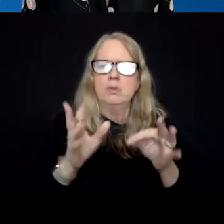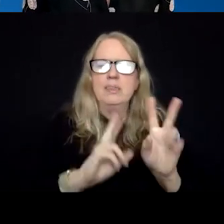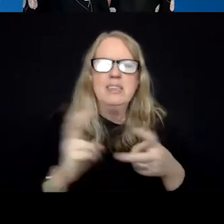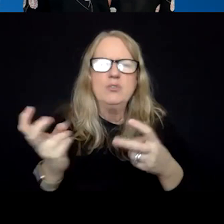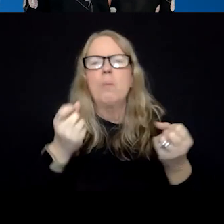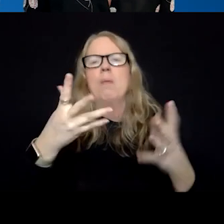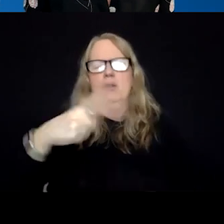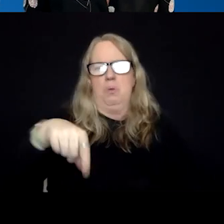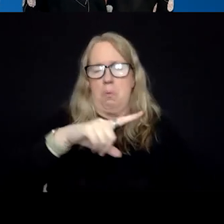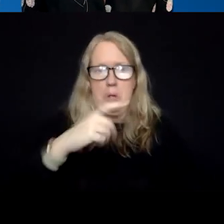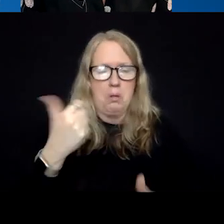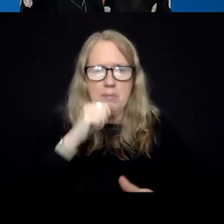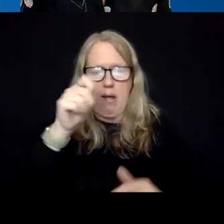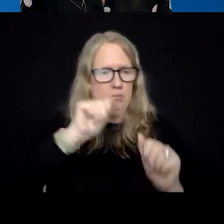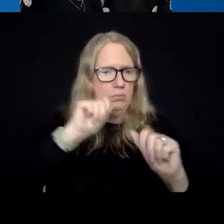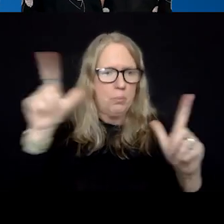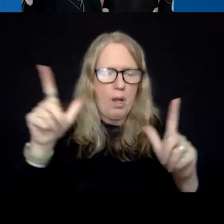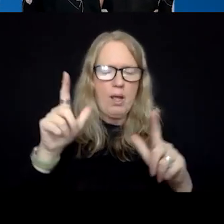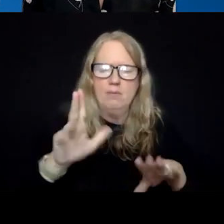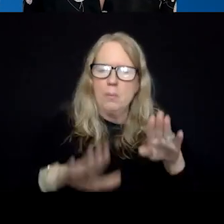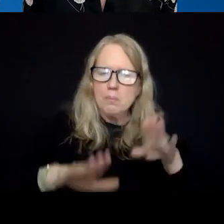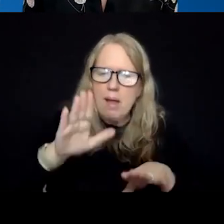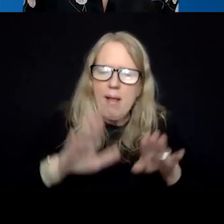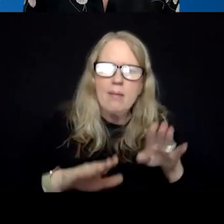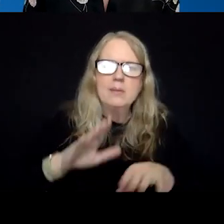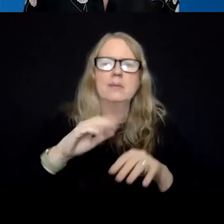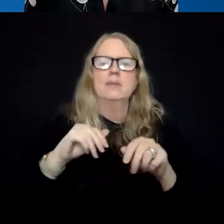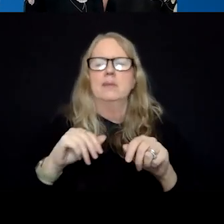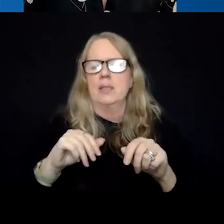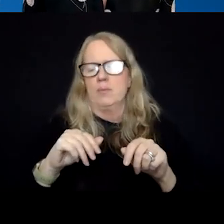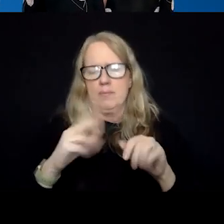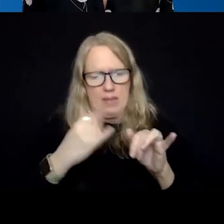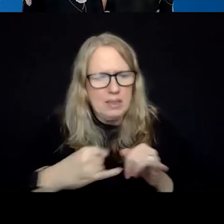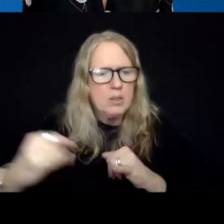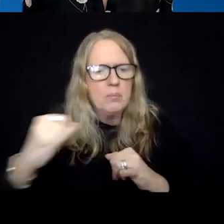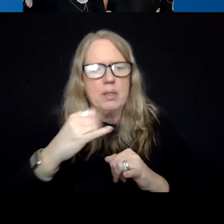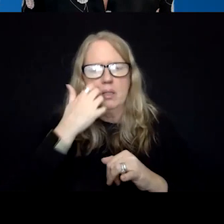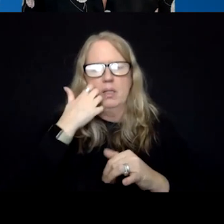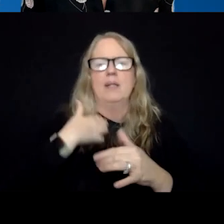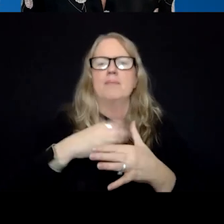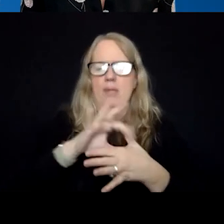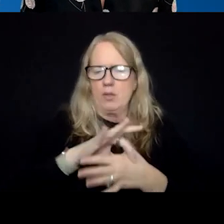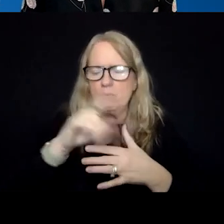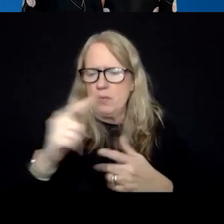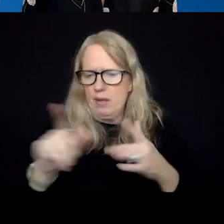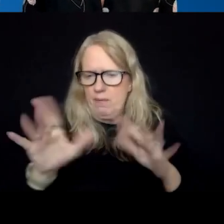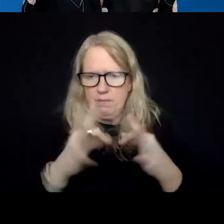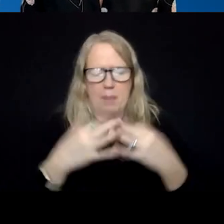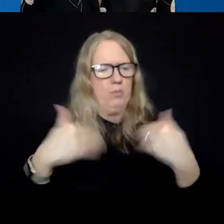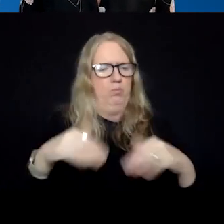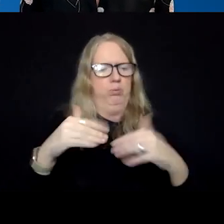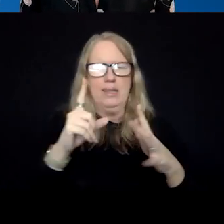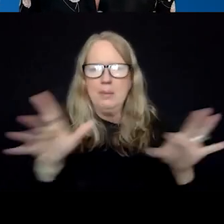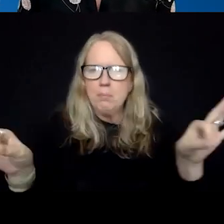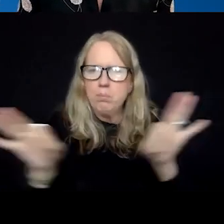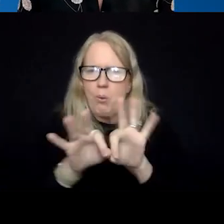on the line as well to know that balancing the individual in the context of their family is such an important balancing act, so